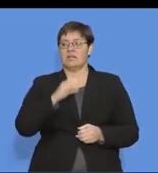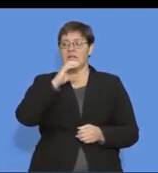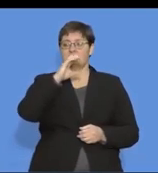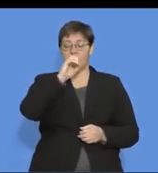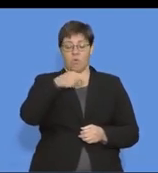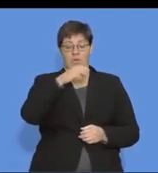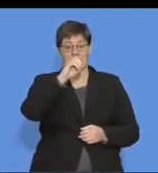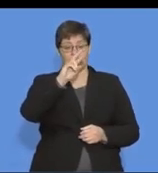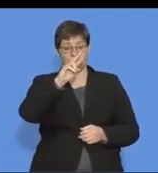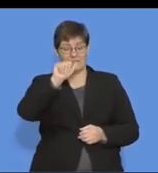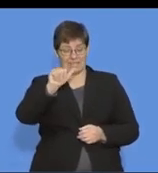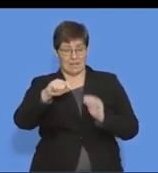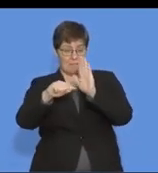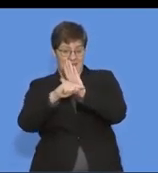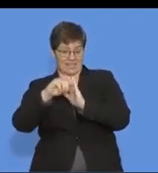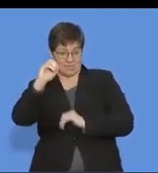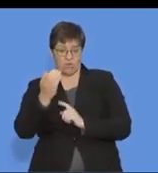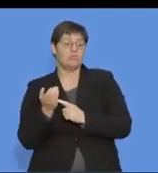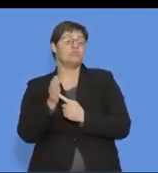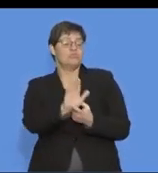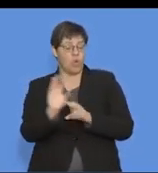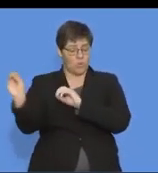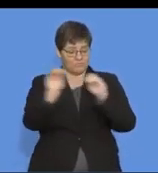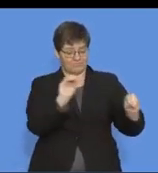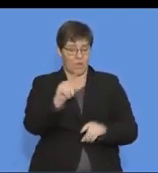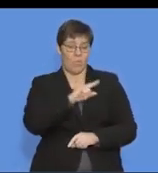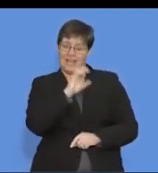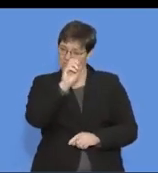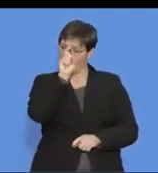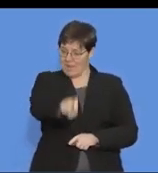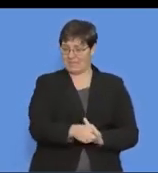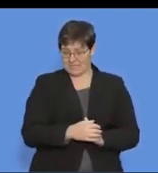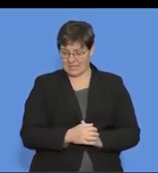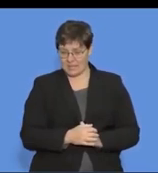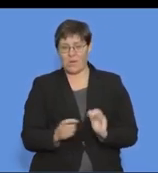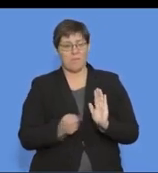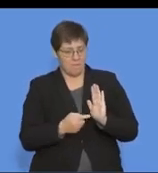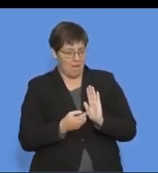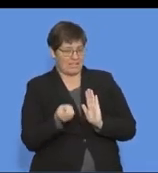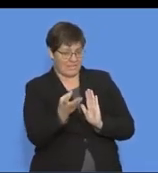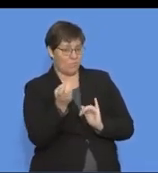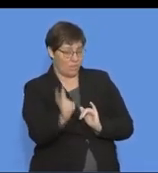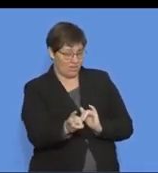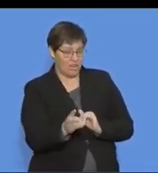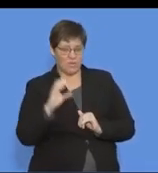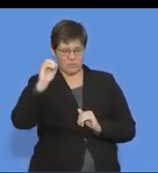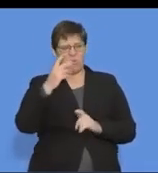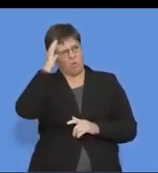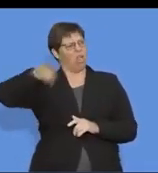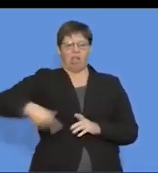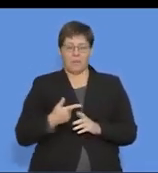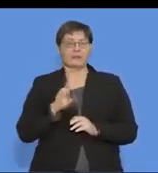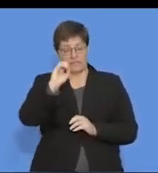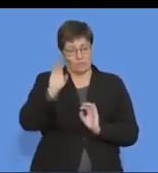0,026. Less 0. It's important that we show the substitution by 0 because the marks are given for substitution.